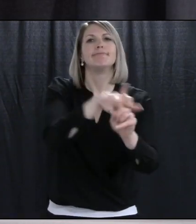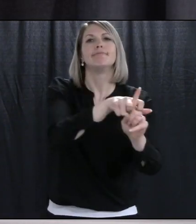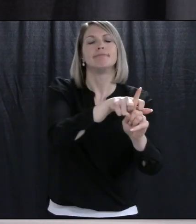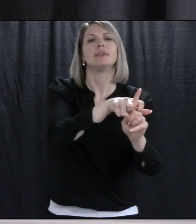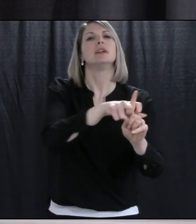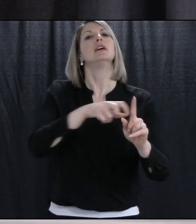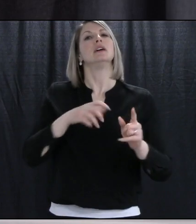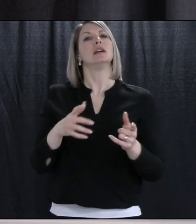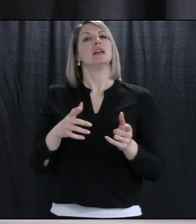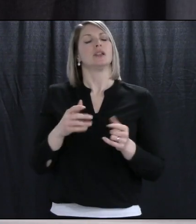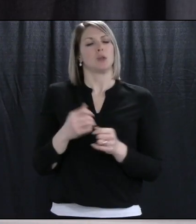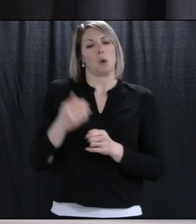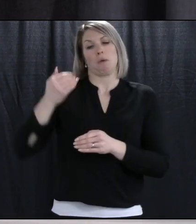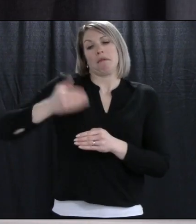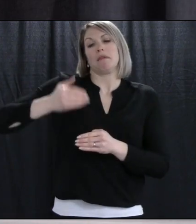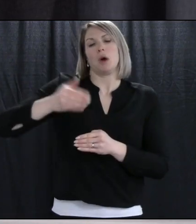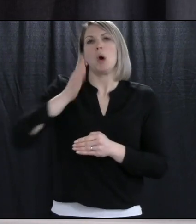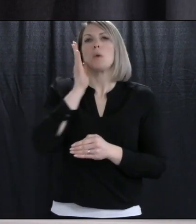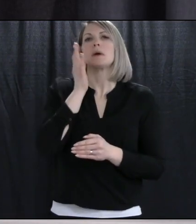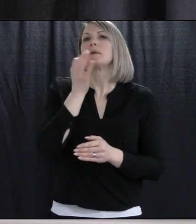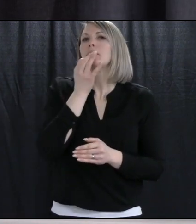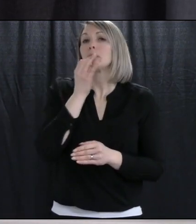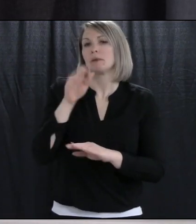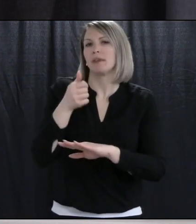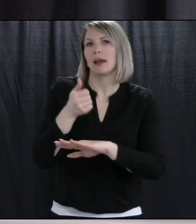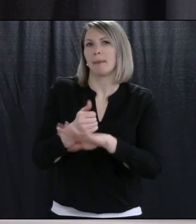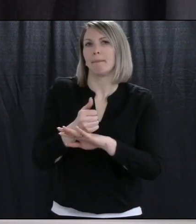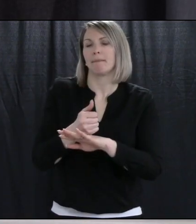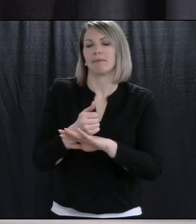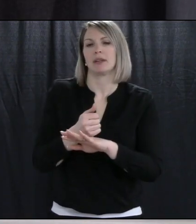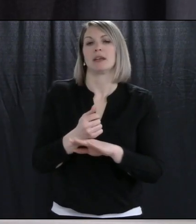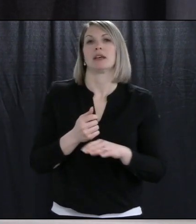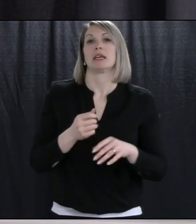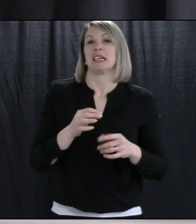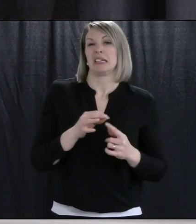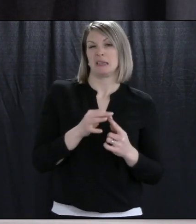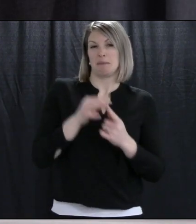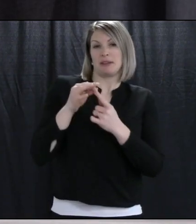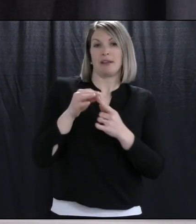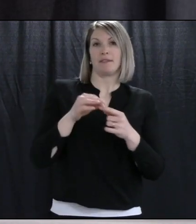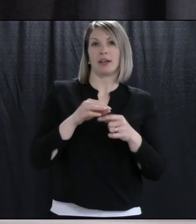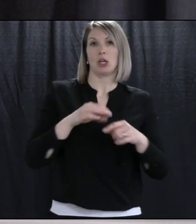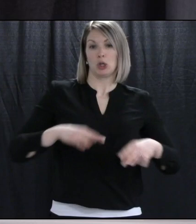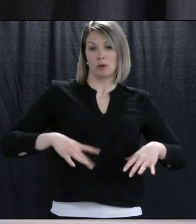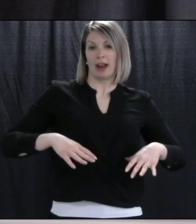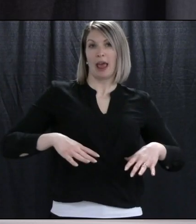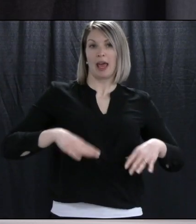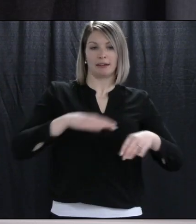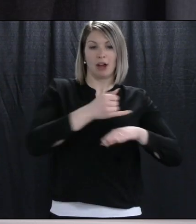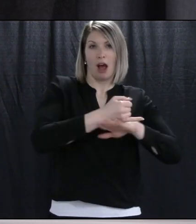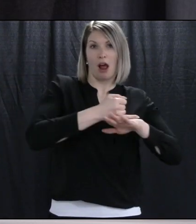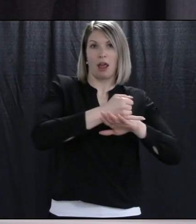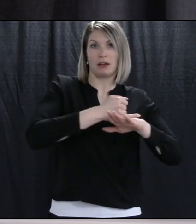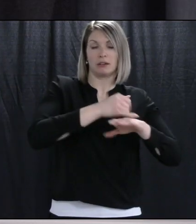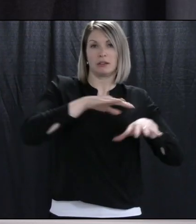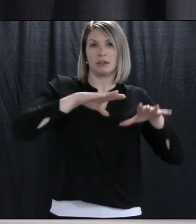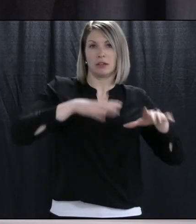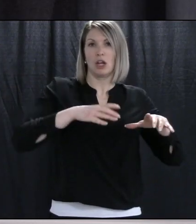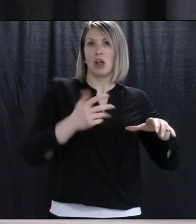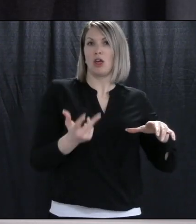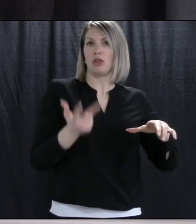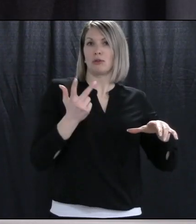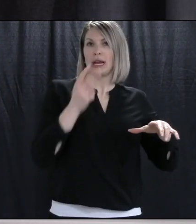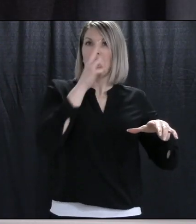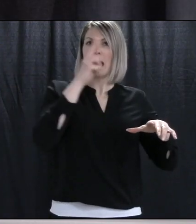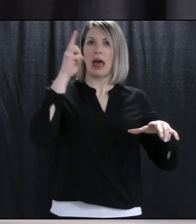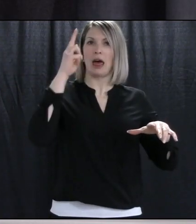next couple of days. Certainly for the island portion of the province, I'm aware that the three regional health authorities on the